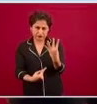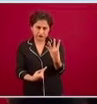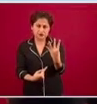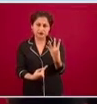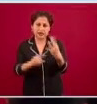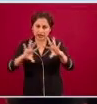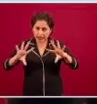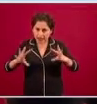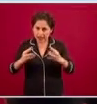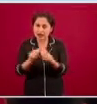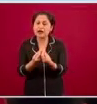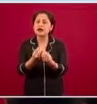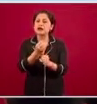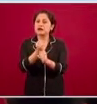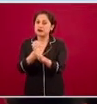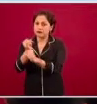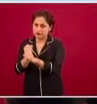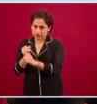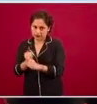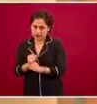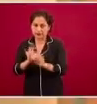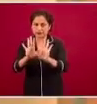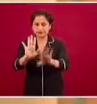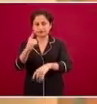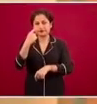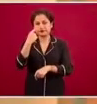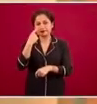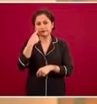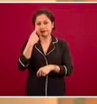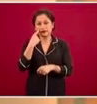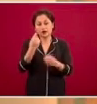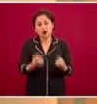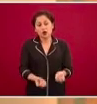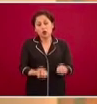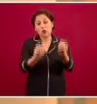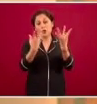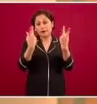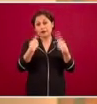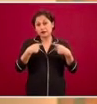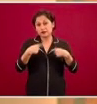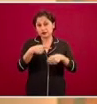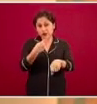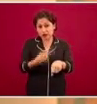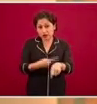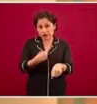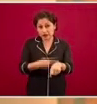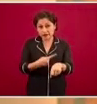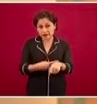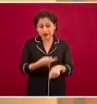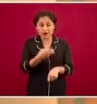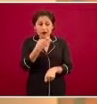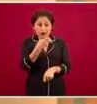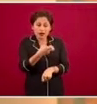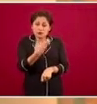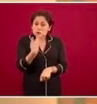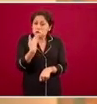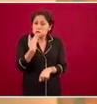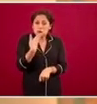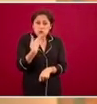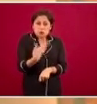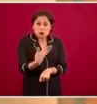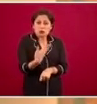rate. So what I want to express here is the number of cases. It's only